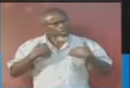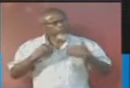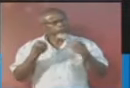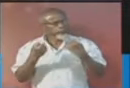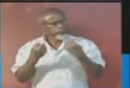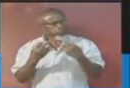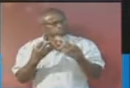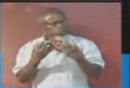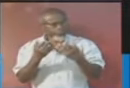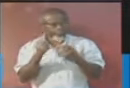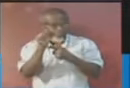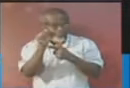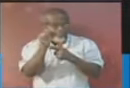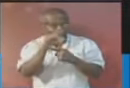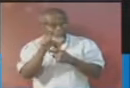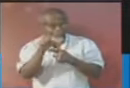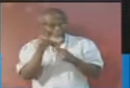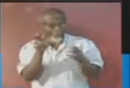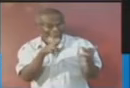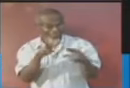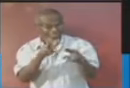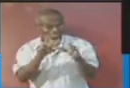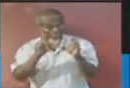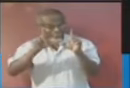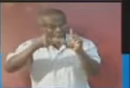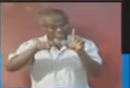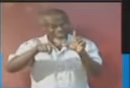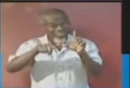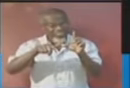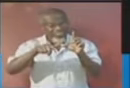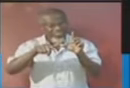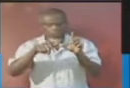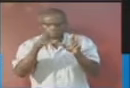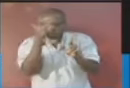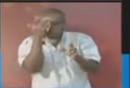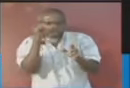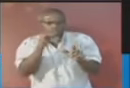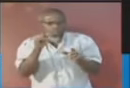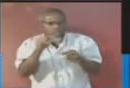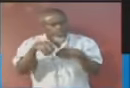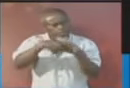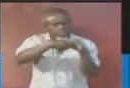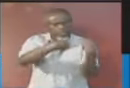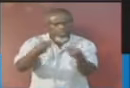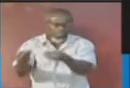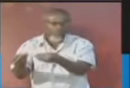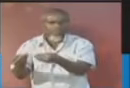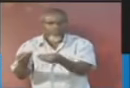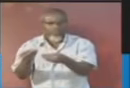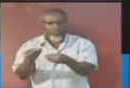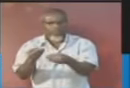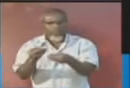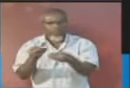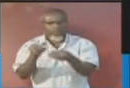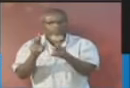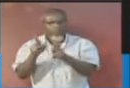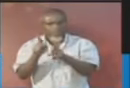would expire on August 31st. So I'm asking, why don't we just give people the second jab closest to the 12th